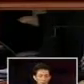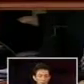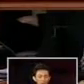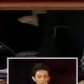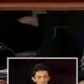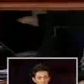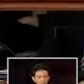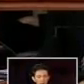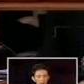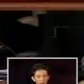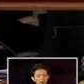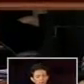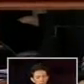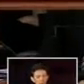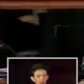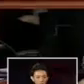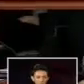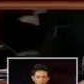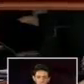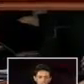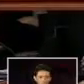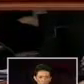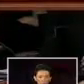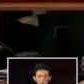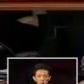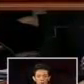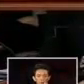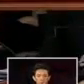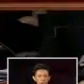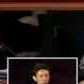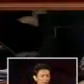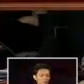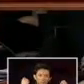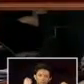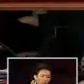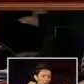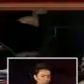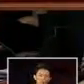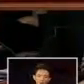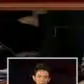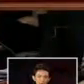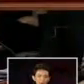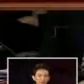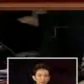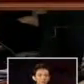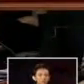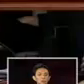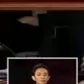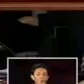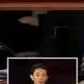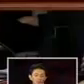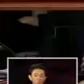also went through some audits so not to point fingers here but there are 1,001 possibilities but the point is kung saan man nanggaling